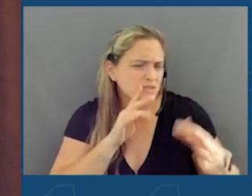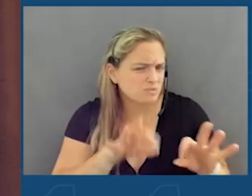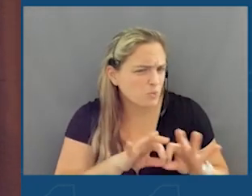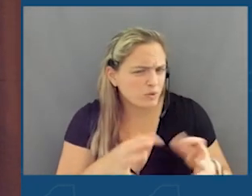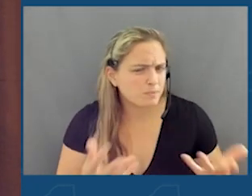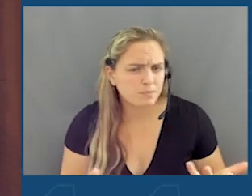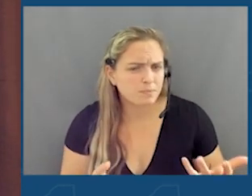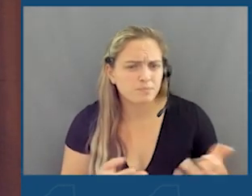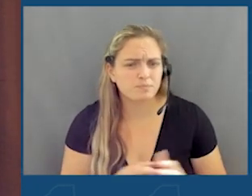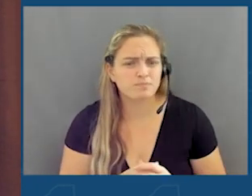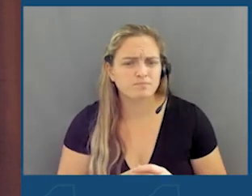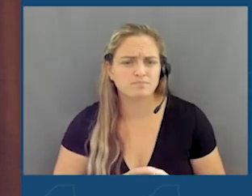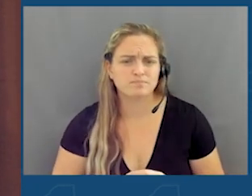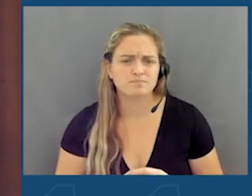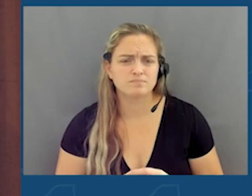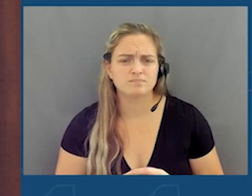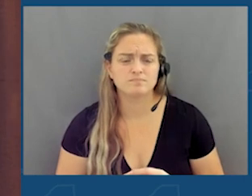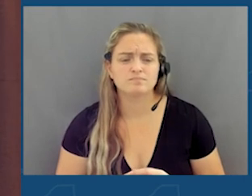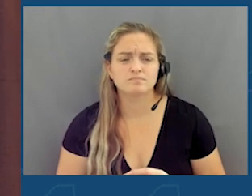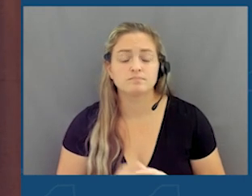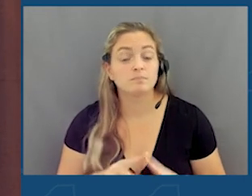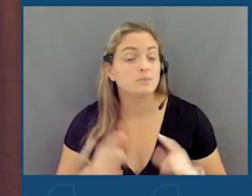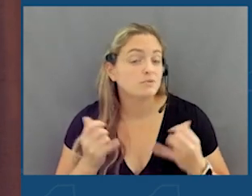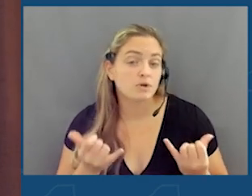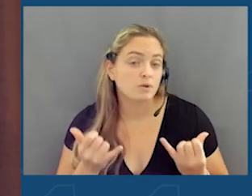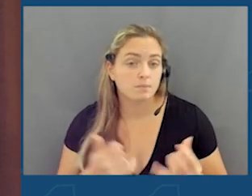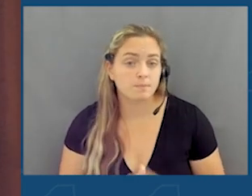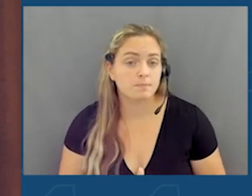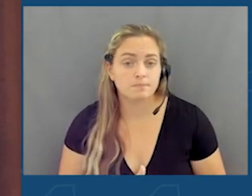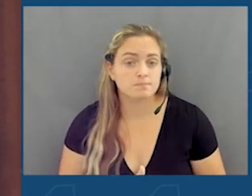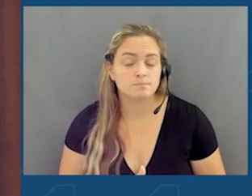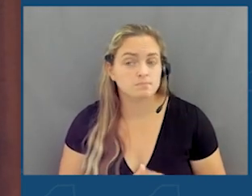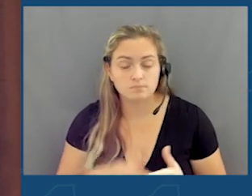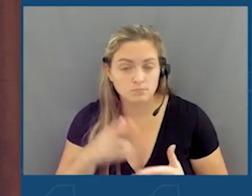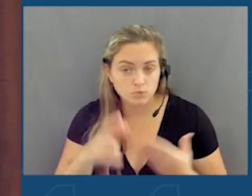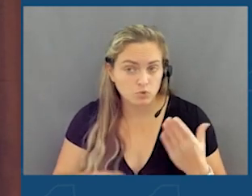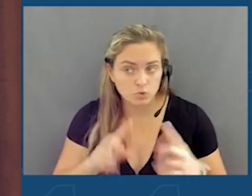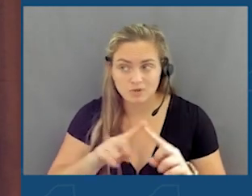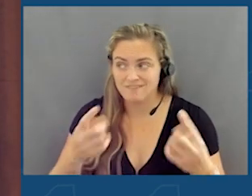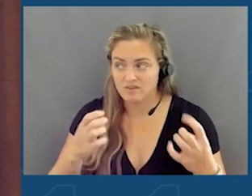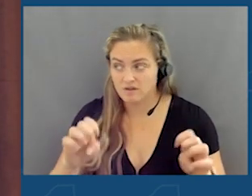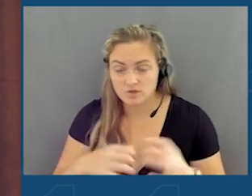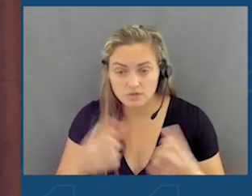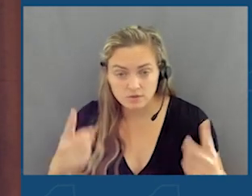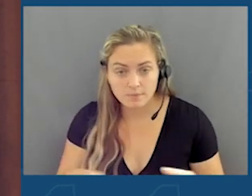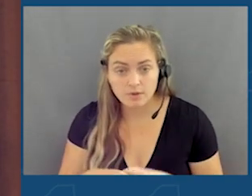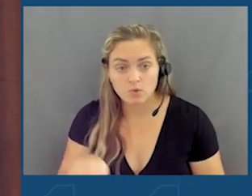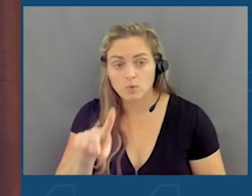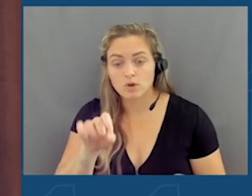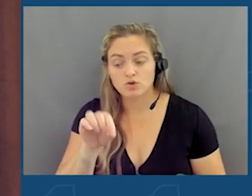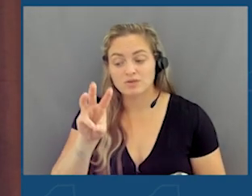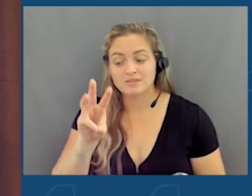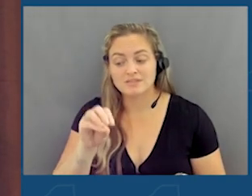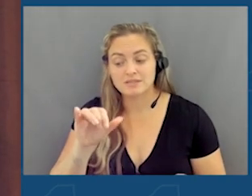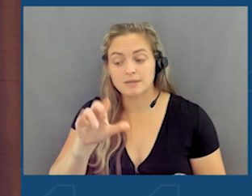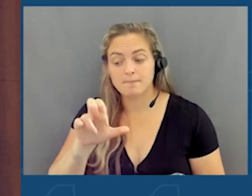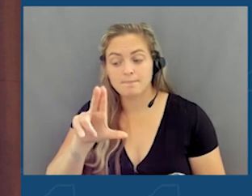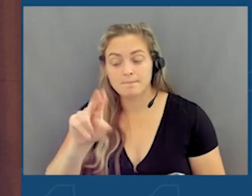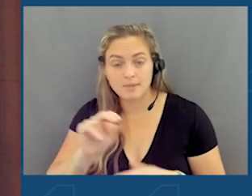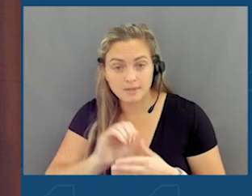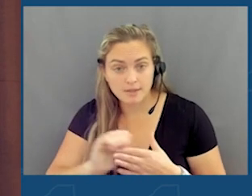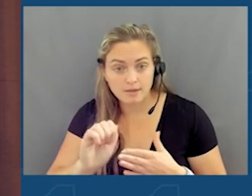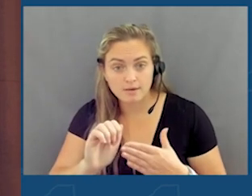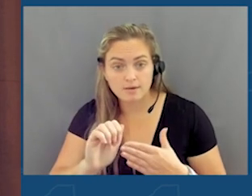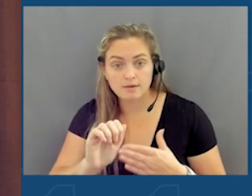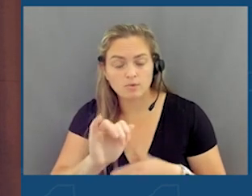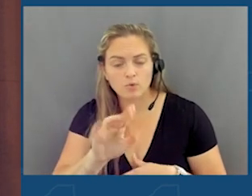what matters. But right now, as a result of these efforts, 160 million Americans live